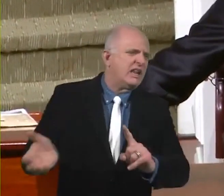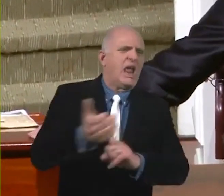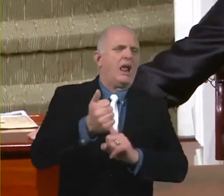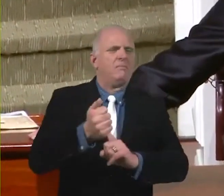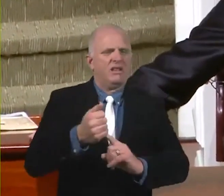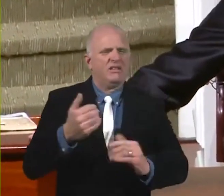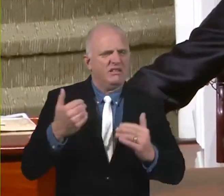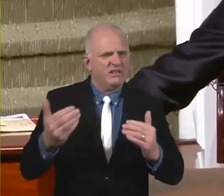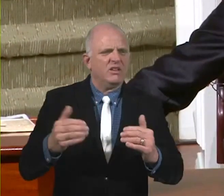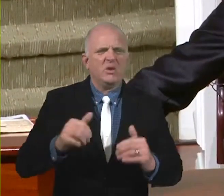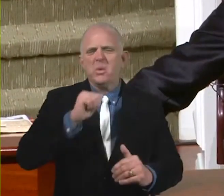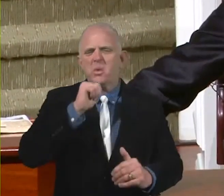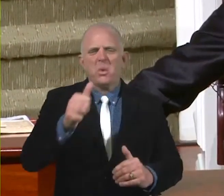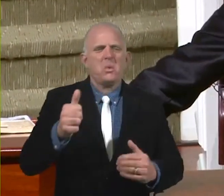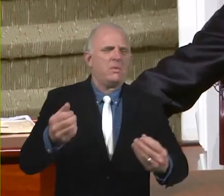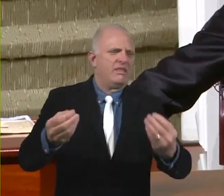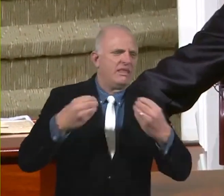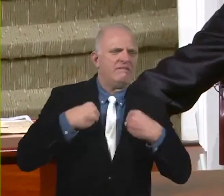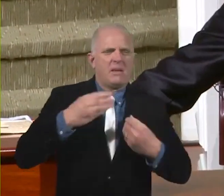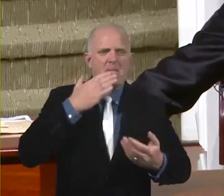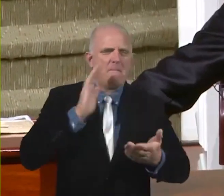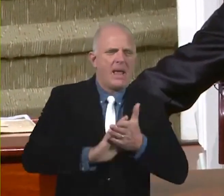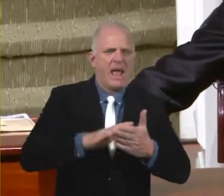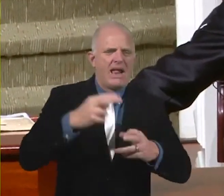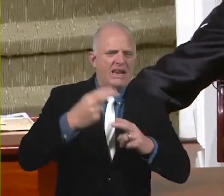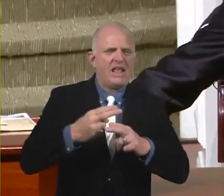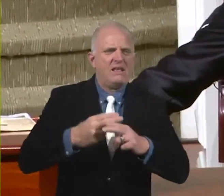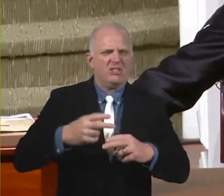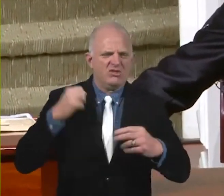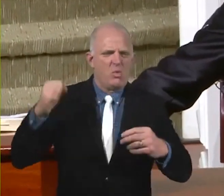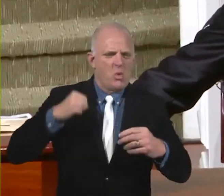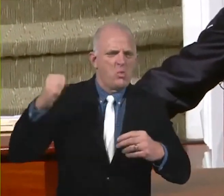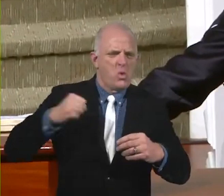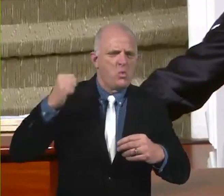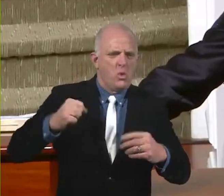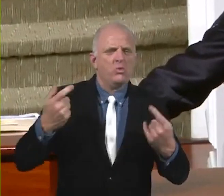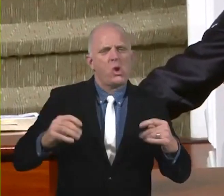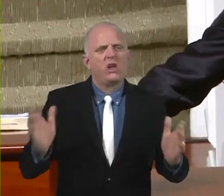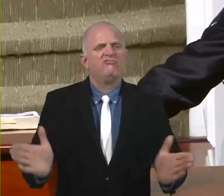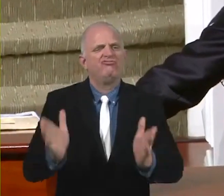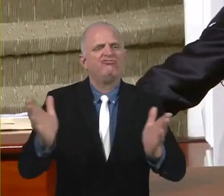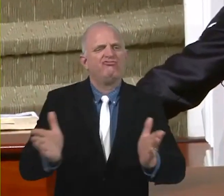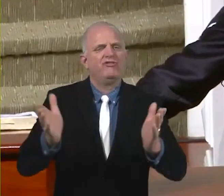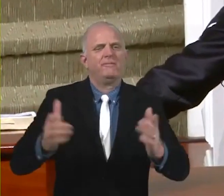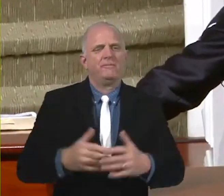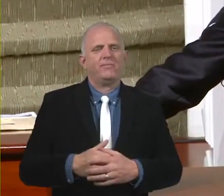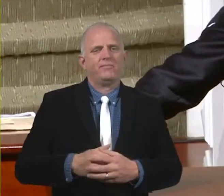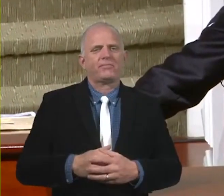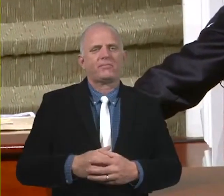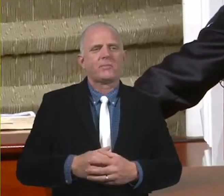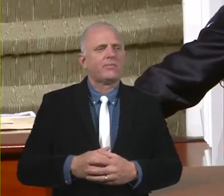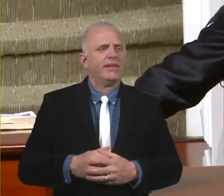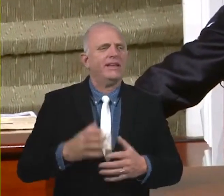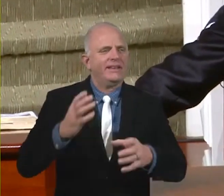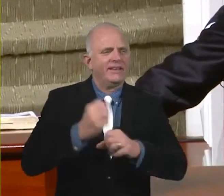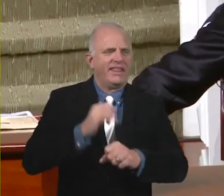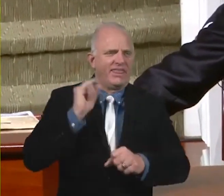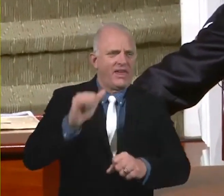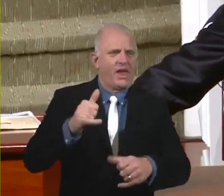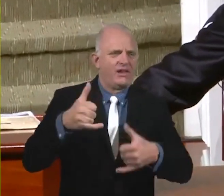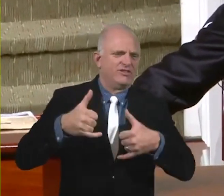Don't you give us rocks a bad name! Get him, rock! Get that giant!